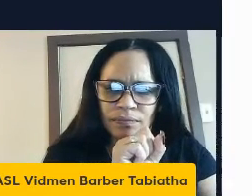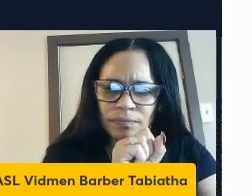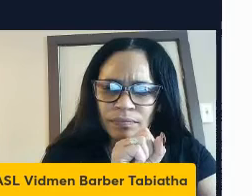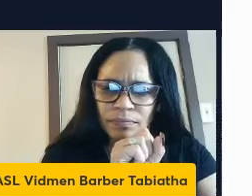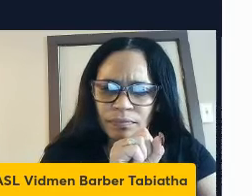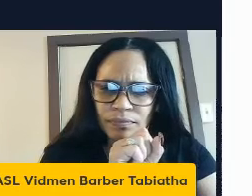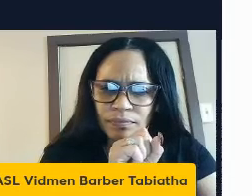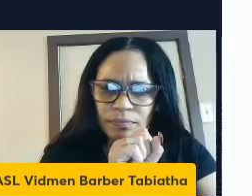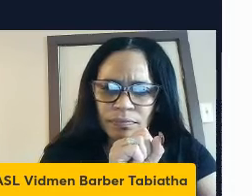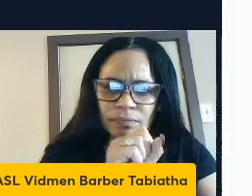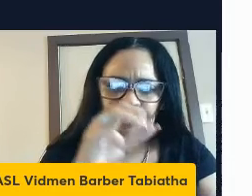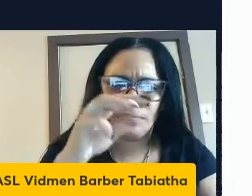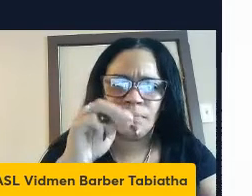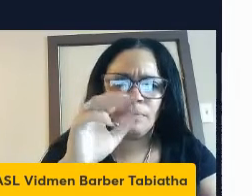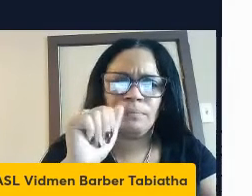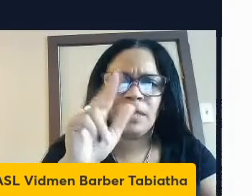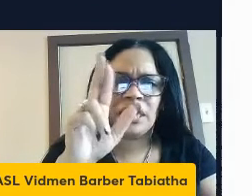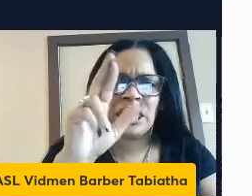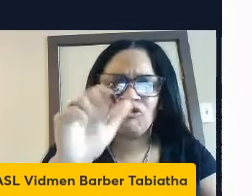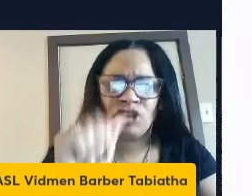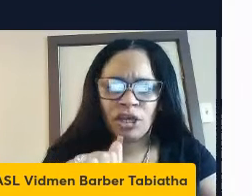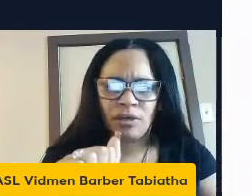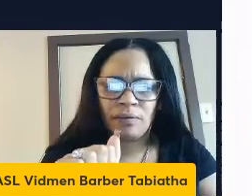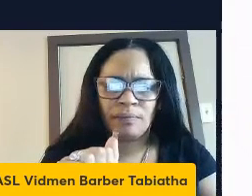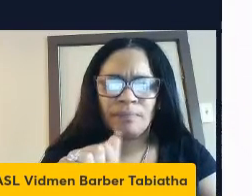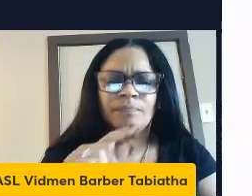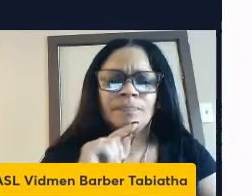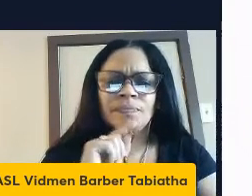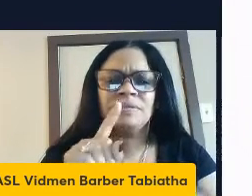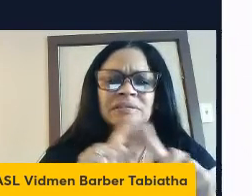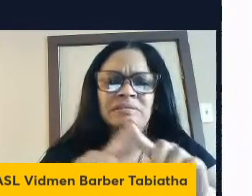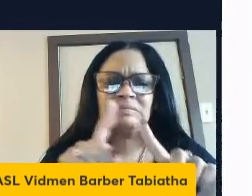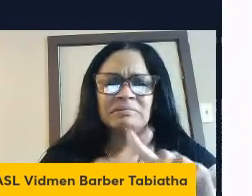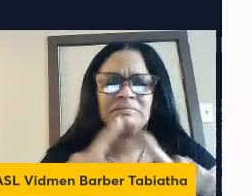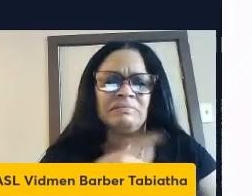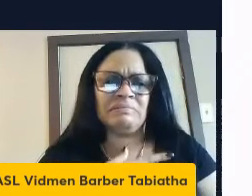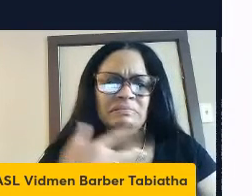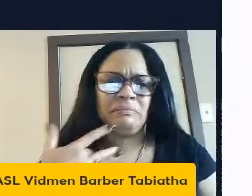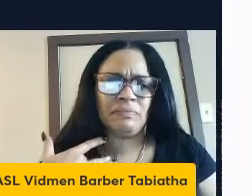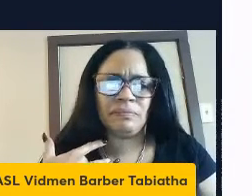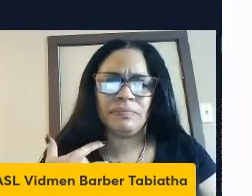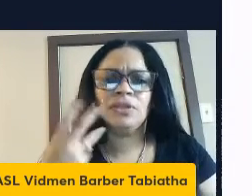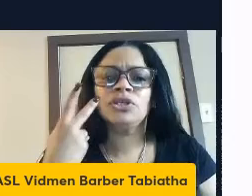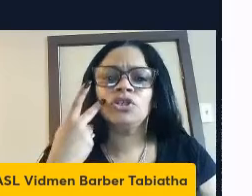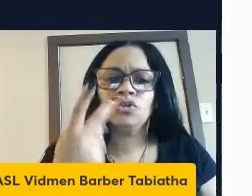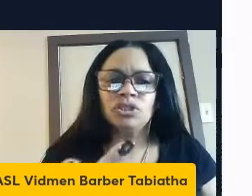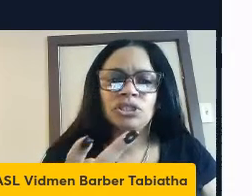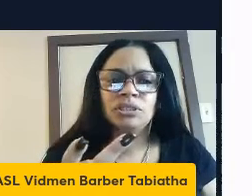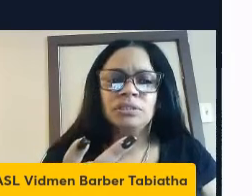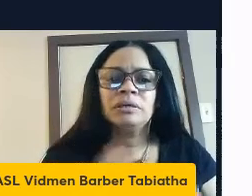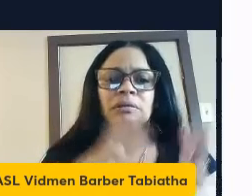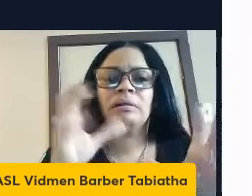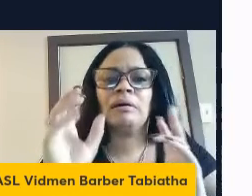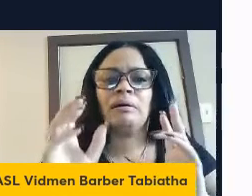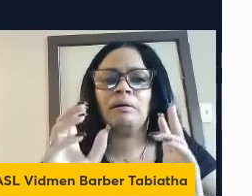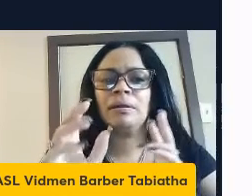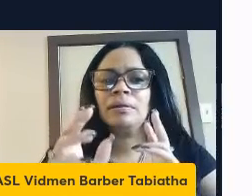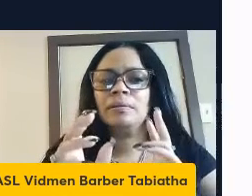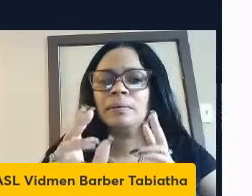this is a map of malaria case incidence rate. And as you can see that the majority of the